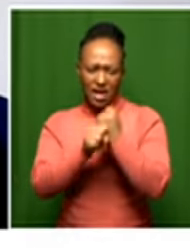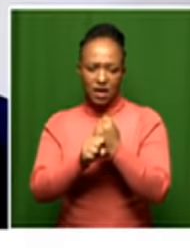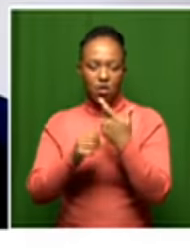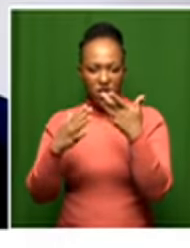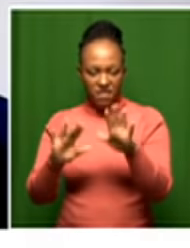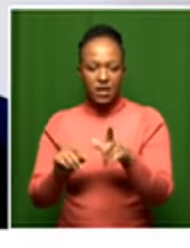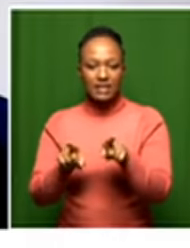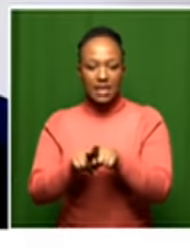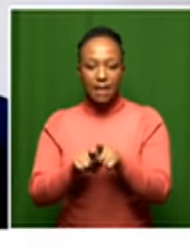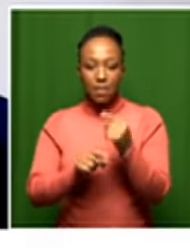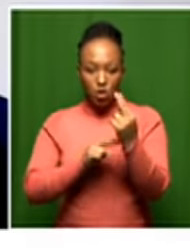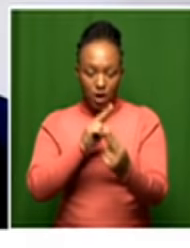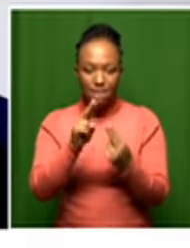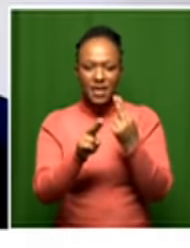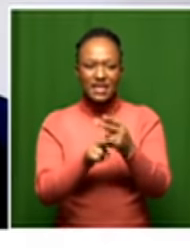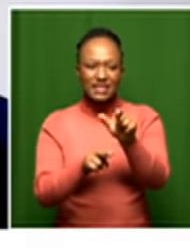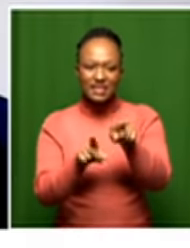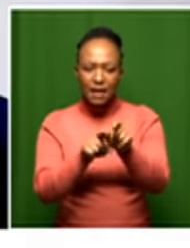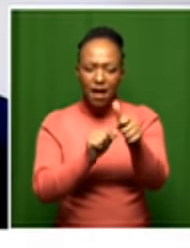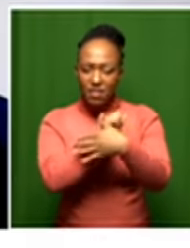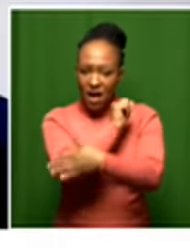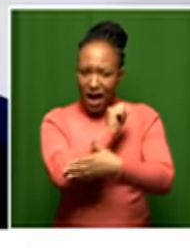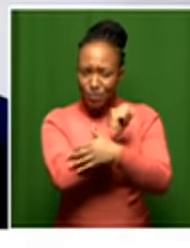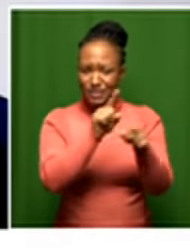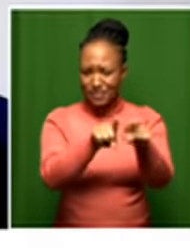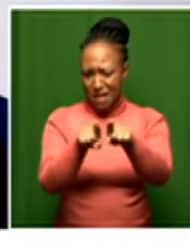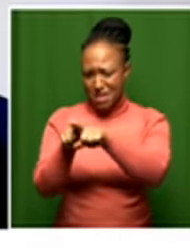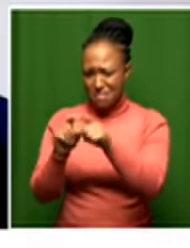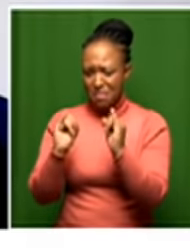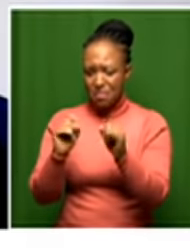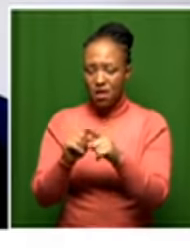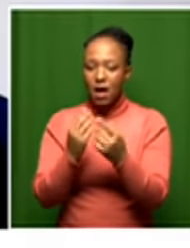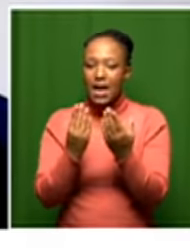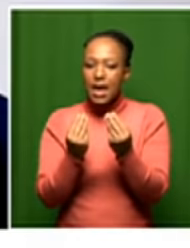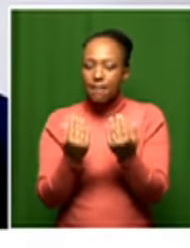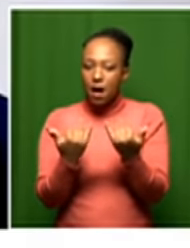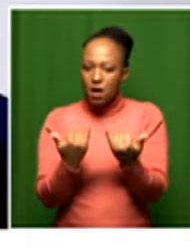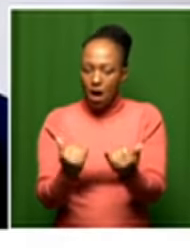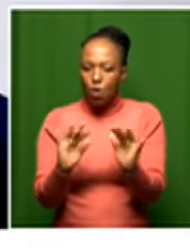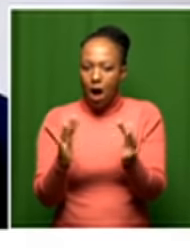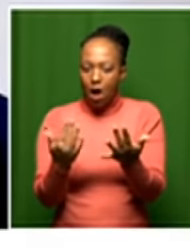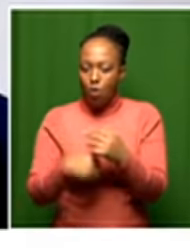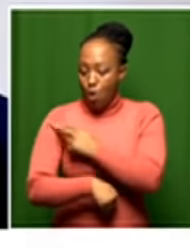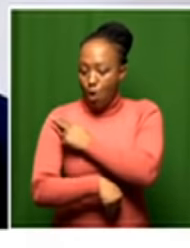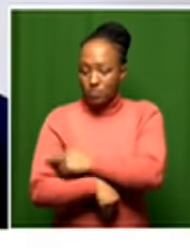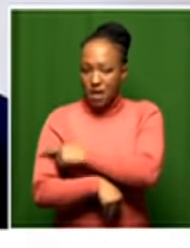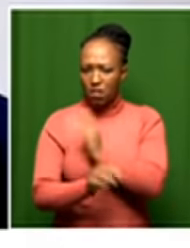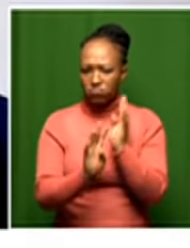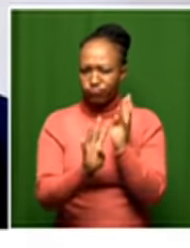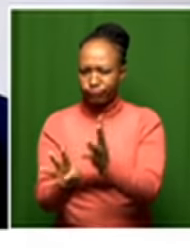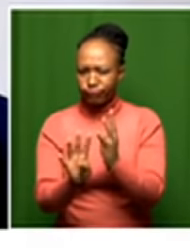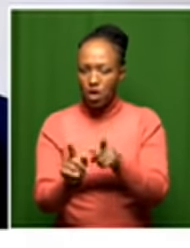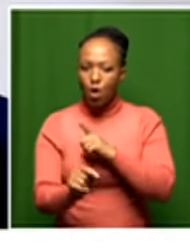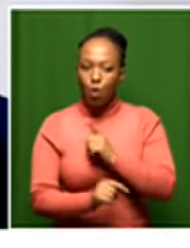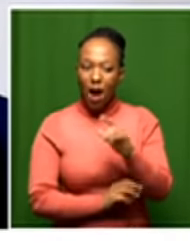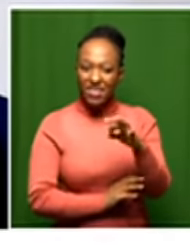We've seen this repeated in different countries around the world. How are the numbers looking now, particularly in those provinces where the